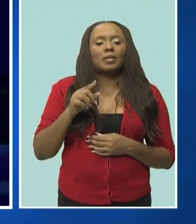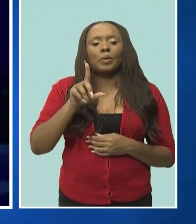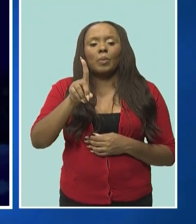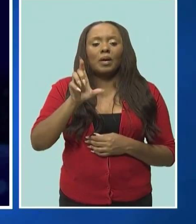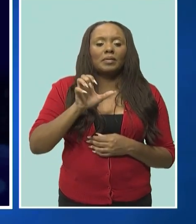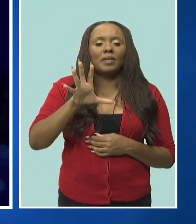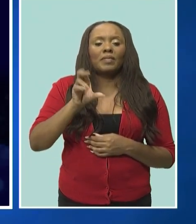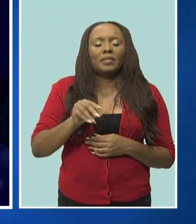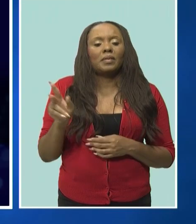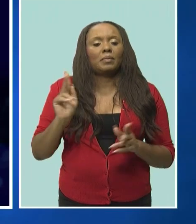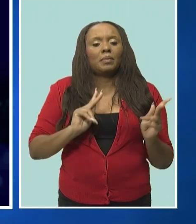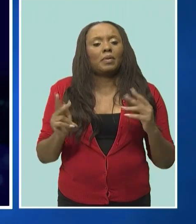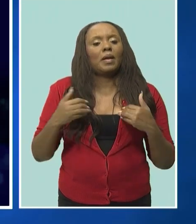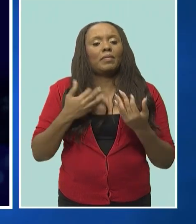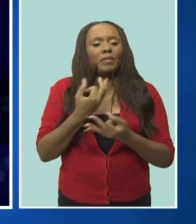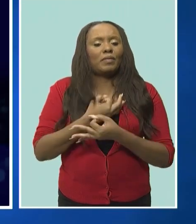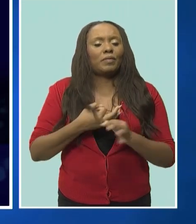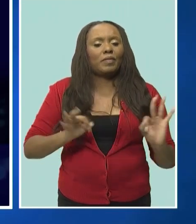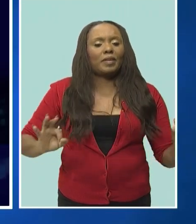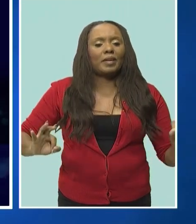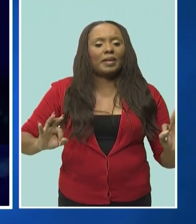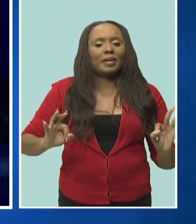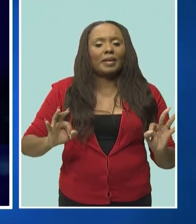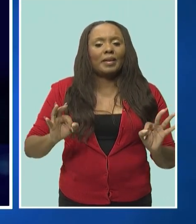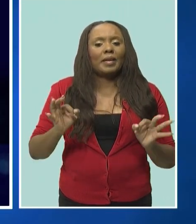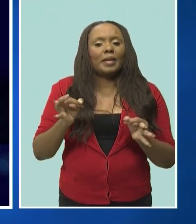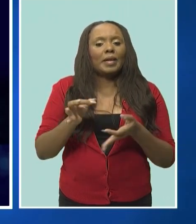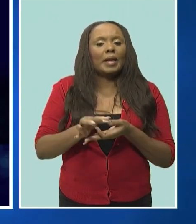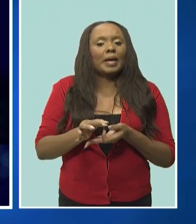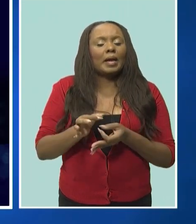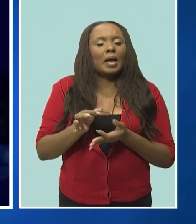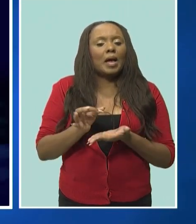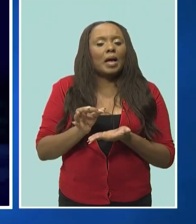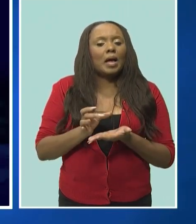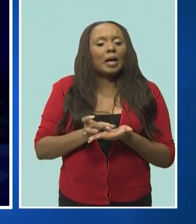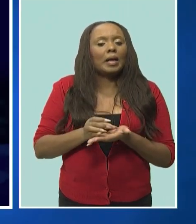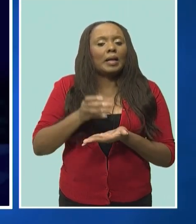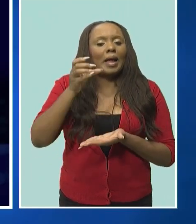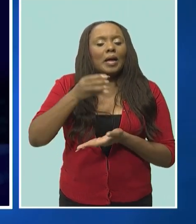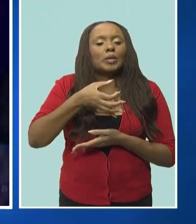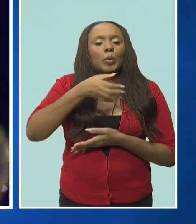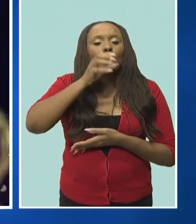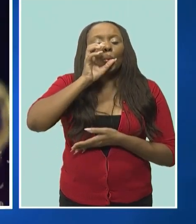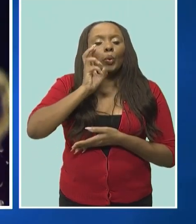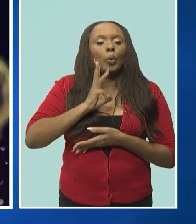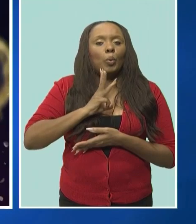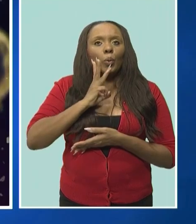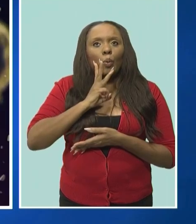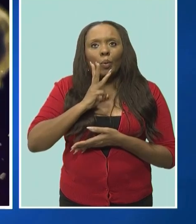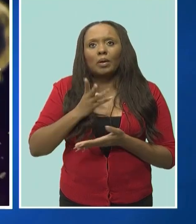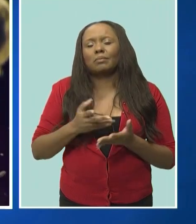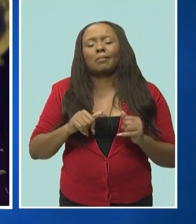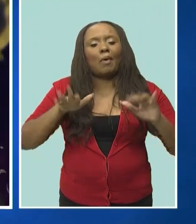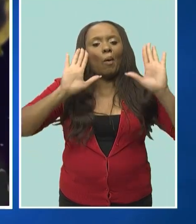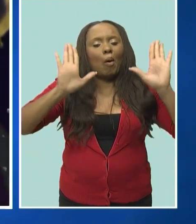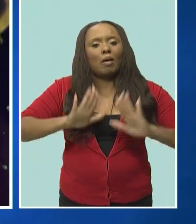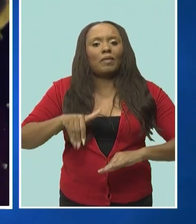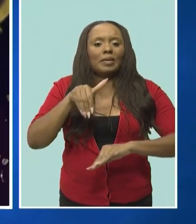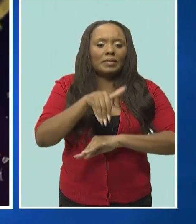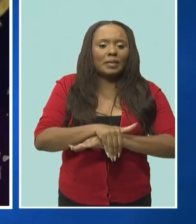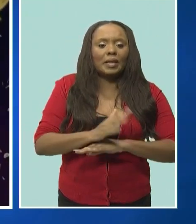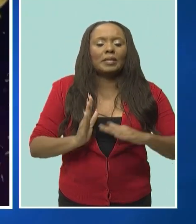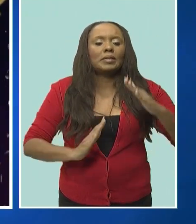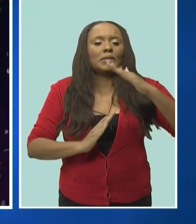that come in, and we got makers, we got the hats, we got drink specials, and we got a wonderful a big cast of the top